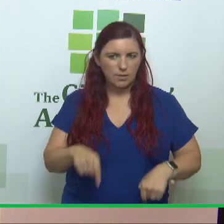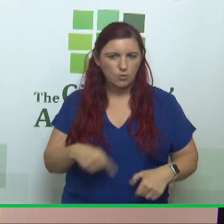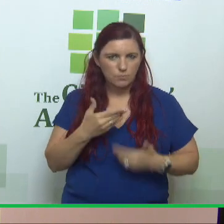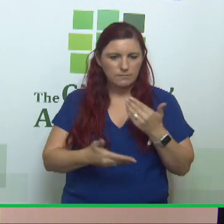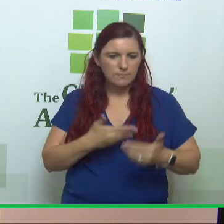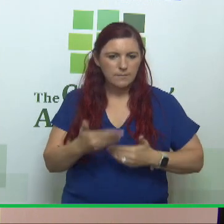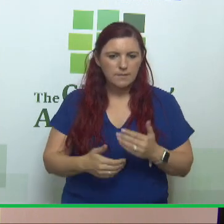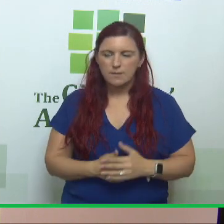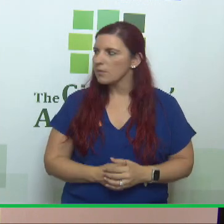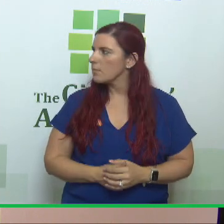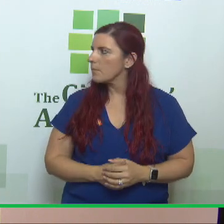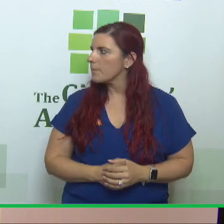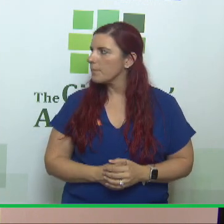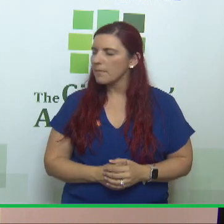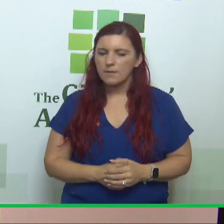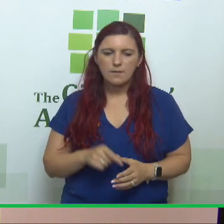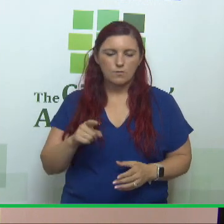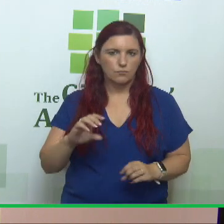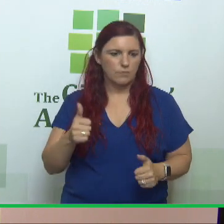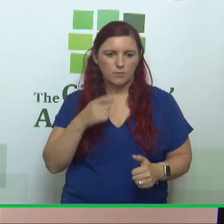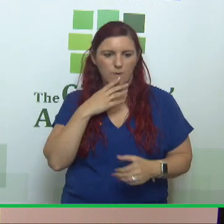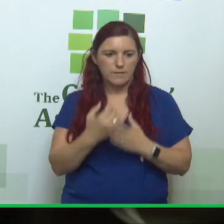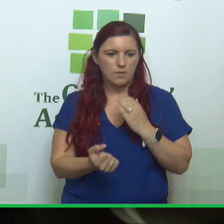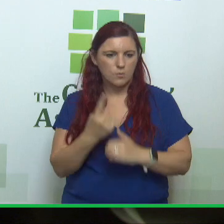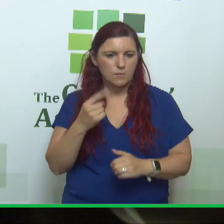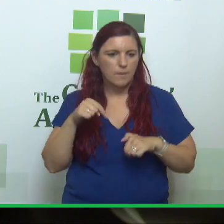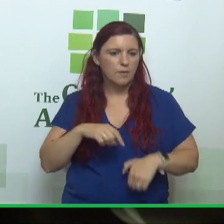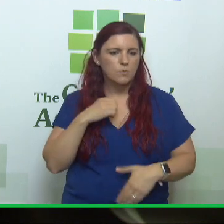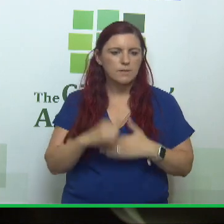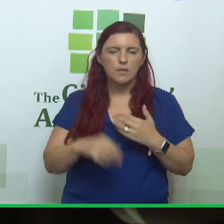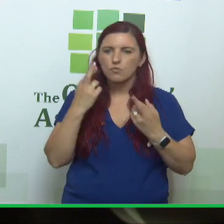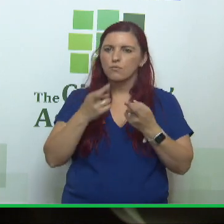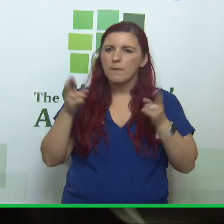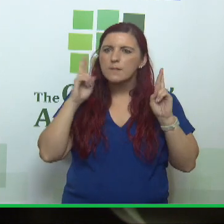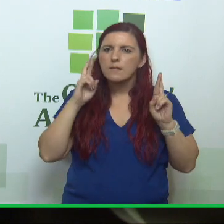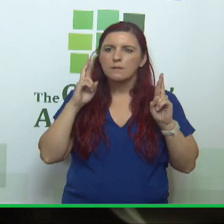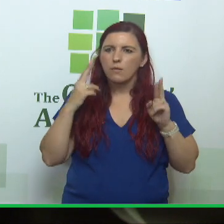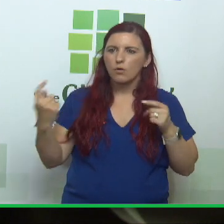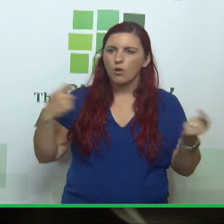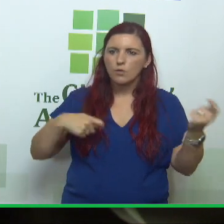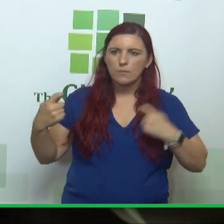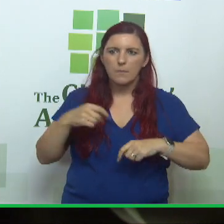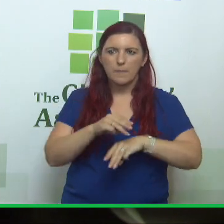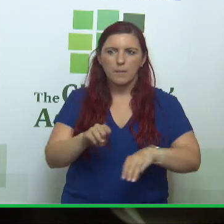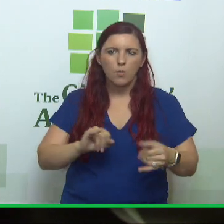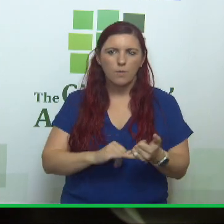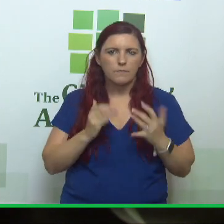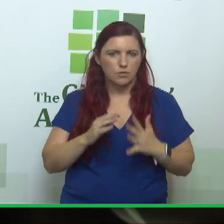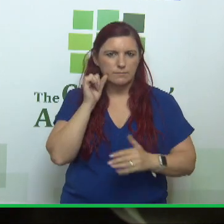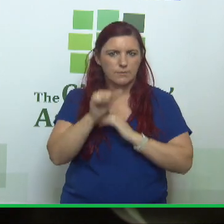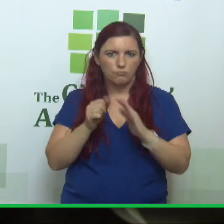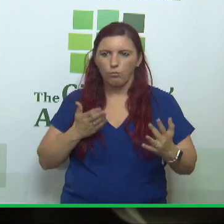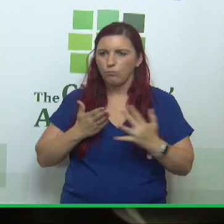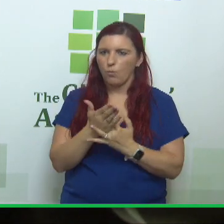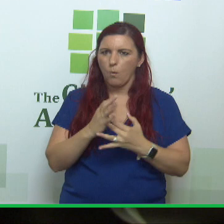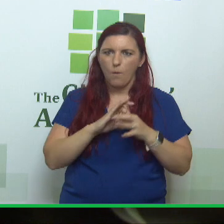It's daunting, but it's incredible to get this opportunity. I'm here today to represent the contributions of those of people experiencing homelessness, who